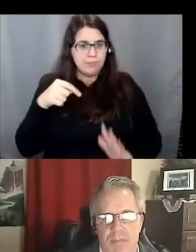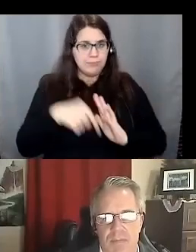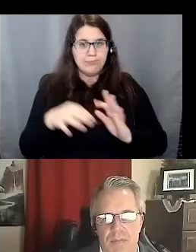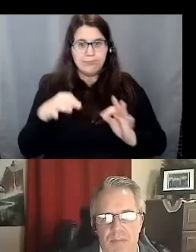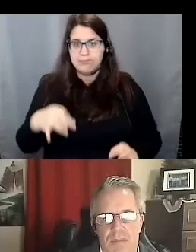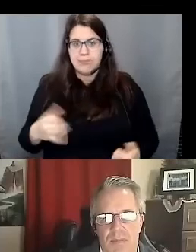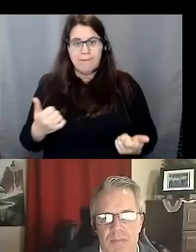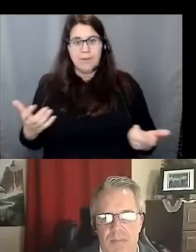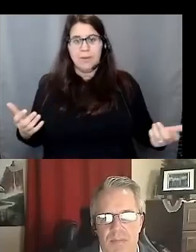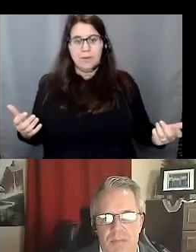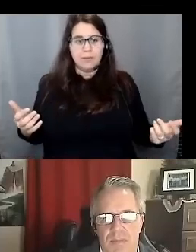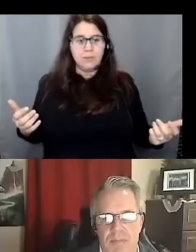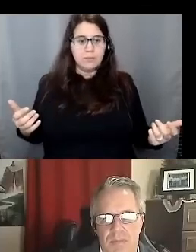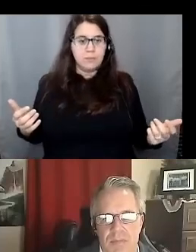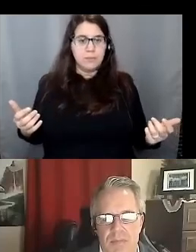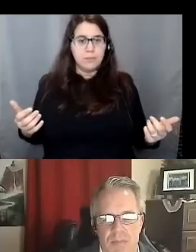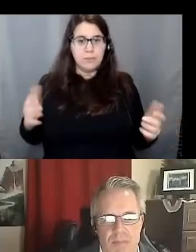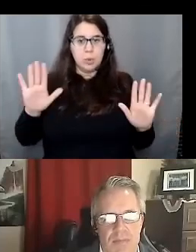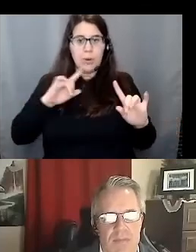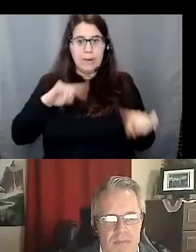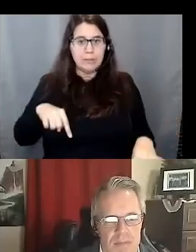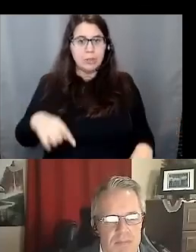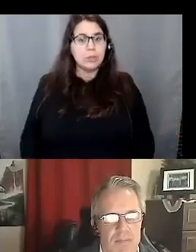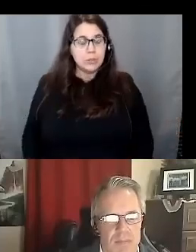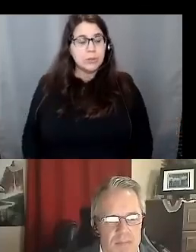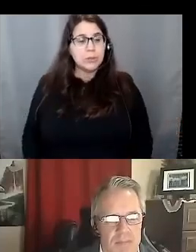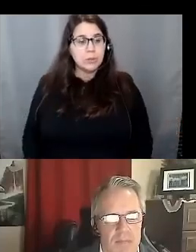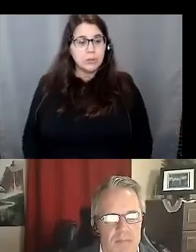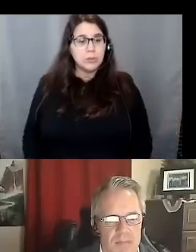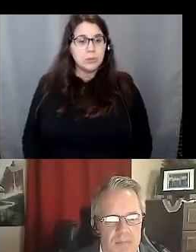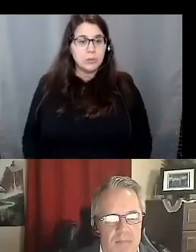great answers there.